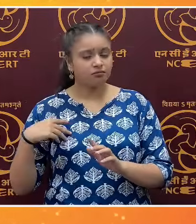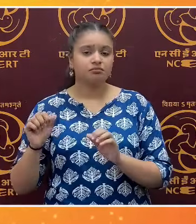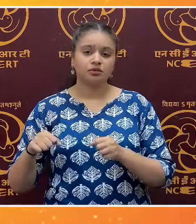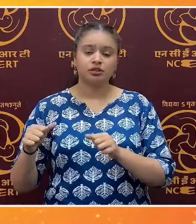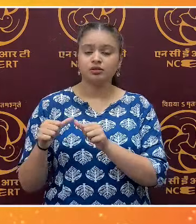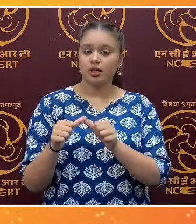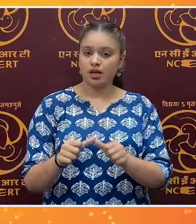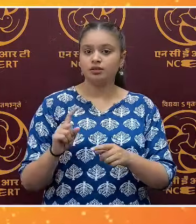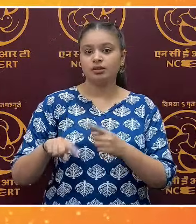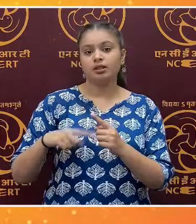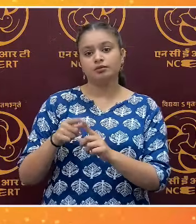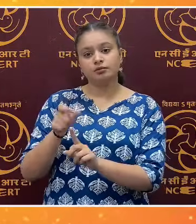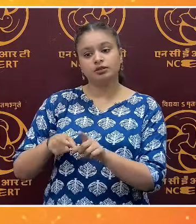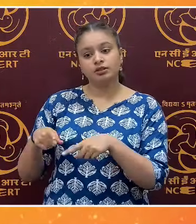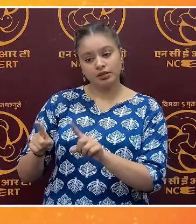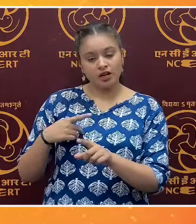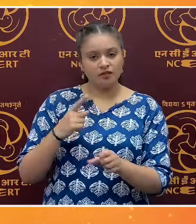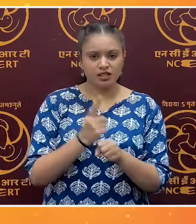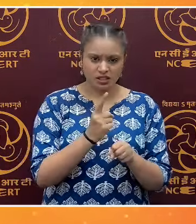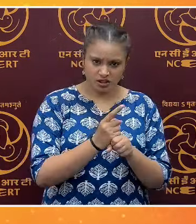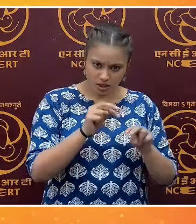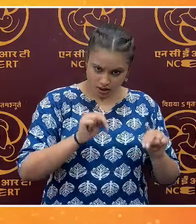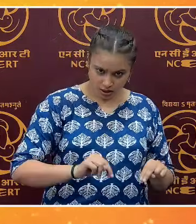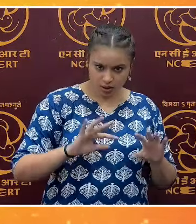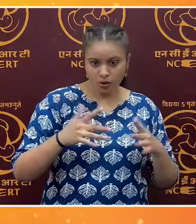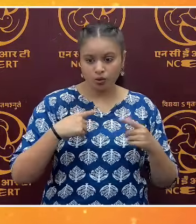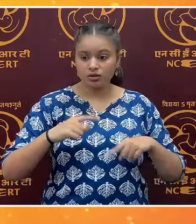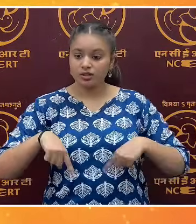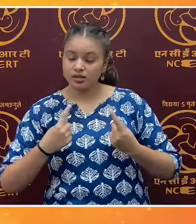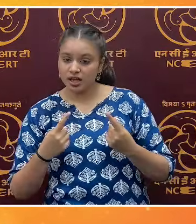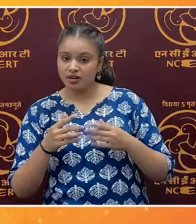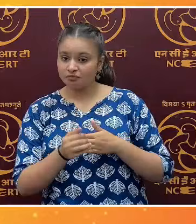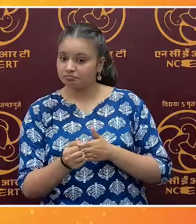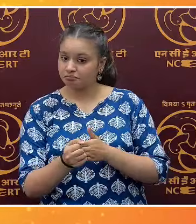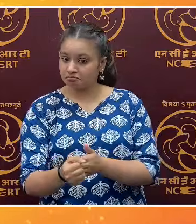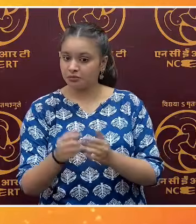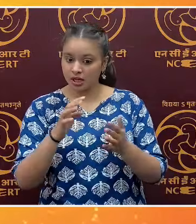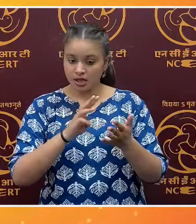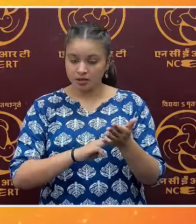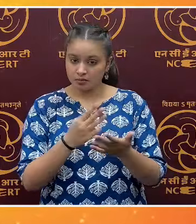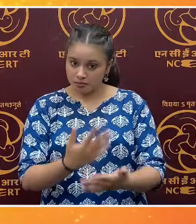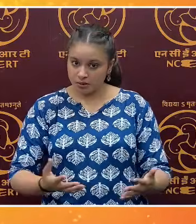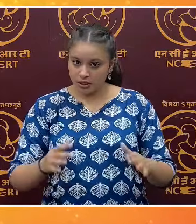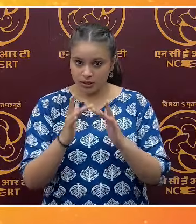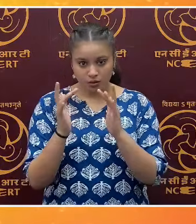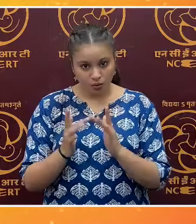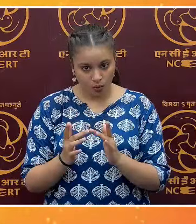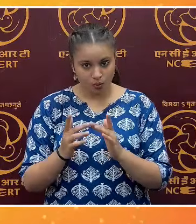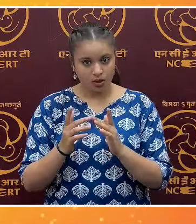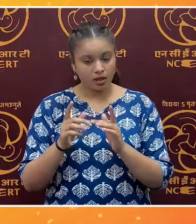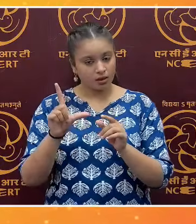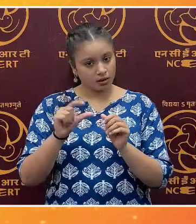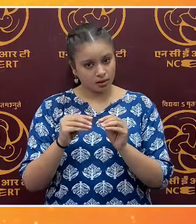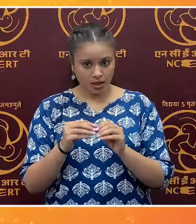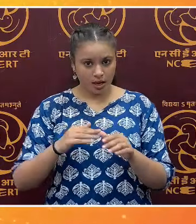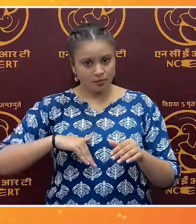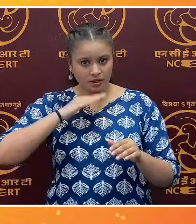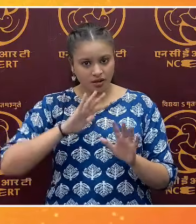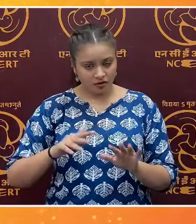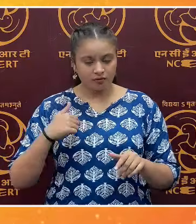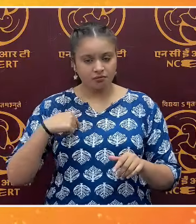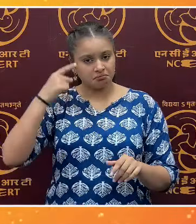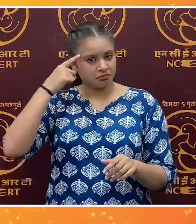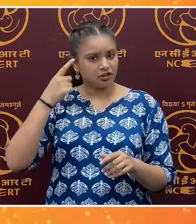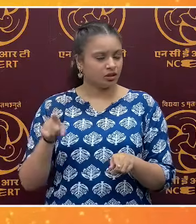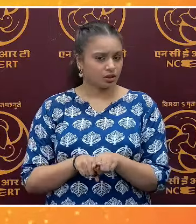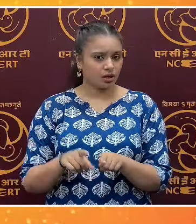expert. Whether we need a teacher or self-instructional material present in the virtual lab is good enough. So these are the questions that I have on my mind,